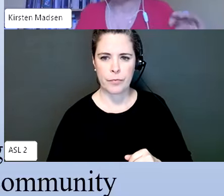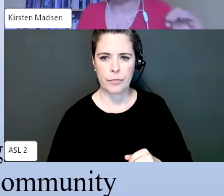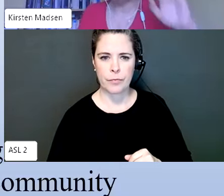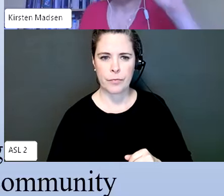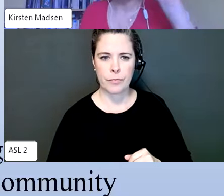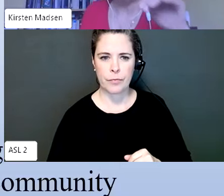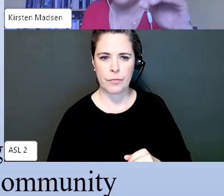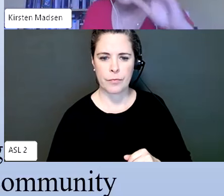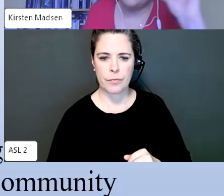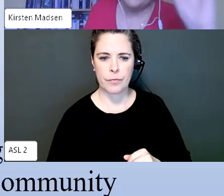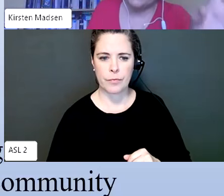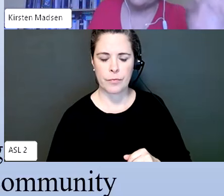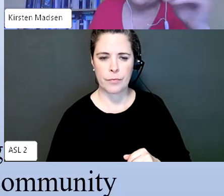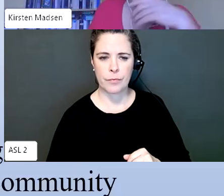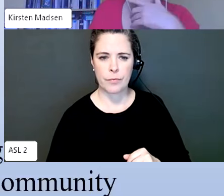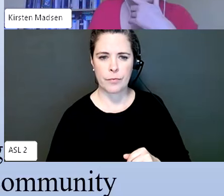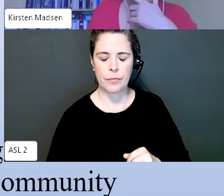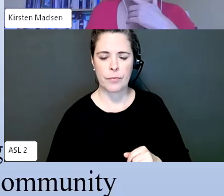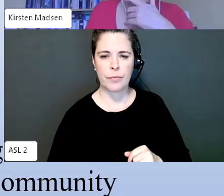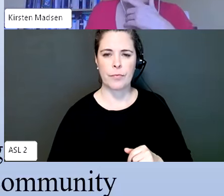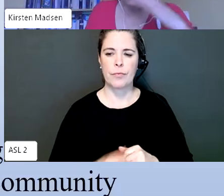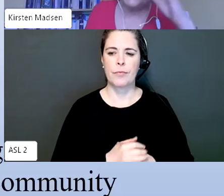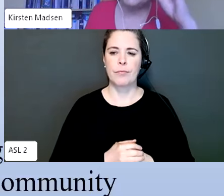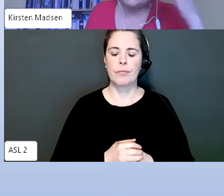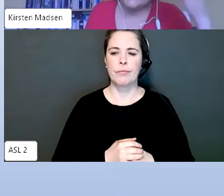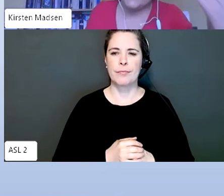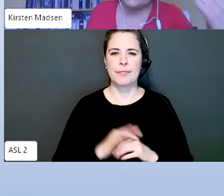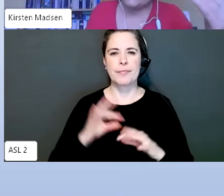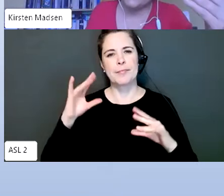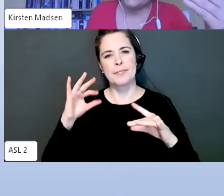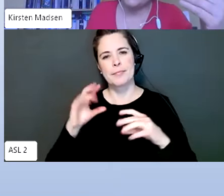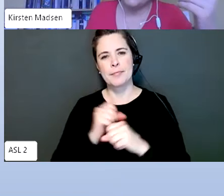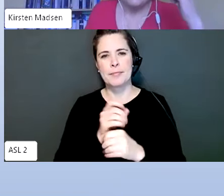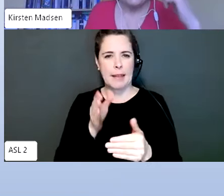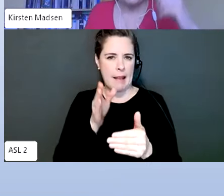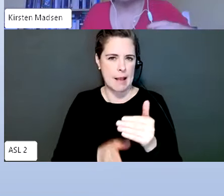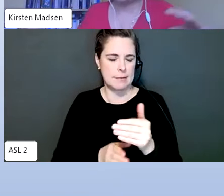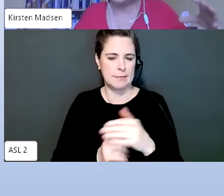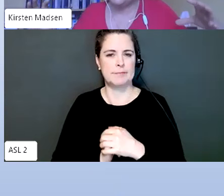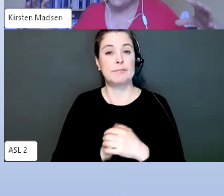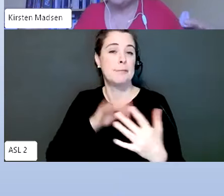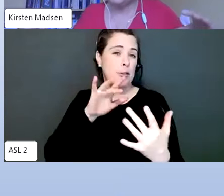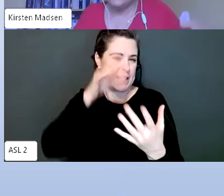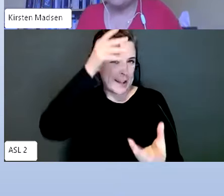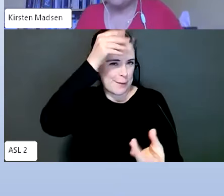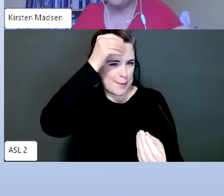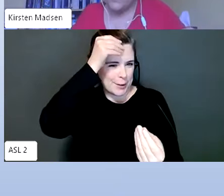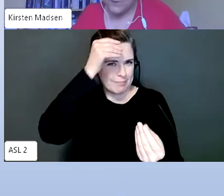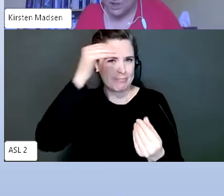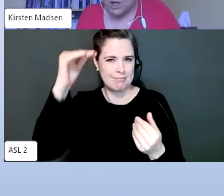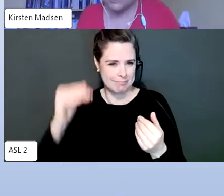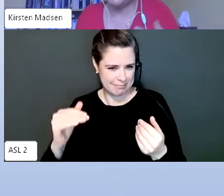Thank you. So finally, we've got our contact information sheet to end with and to open up